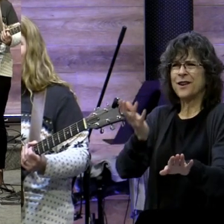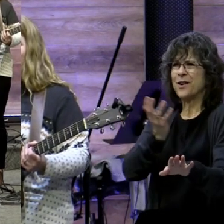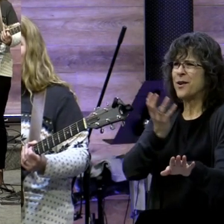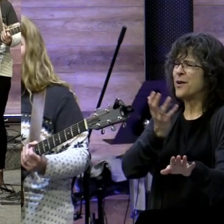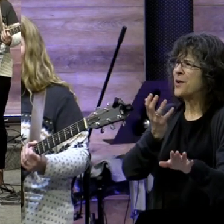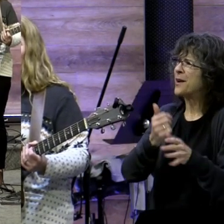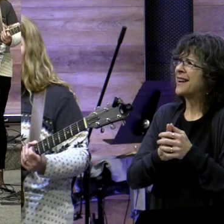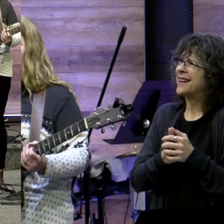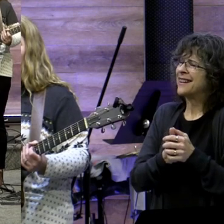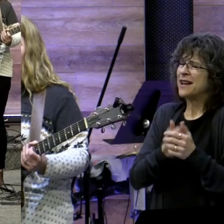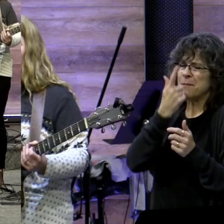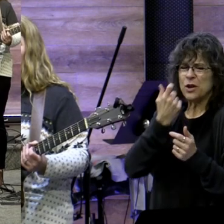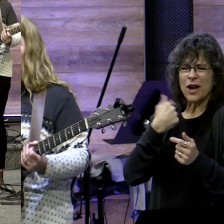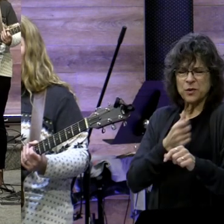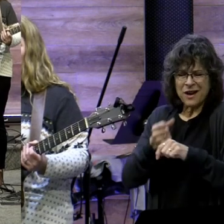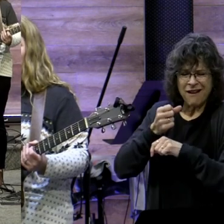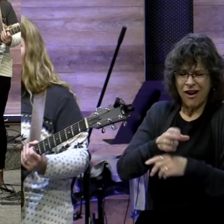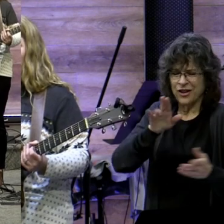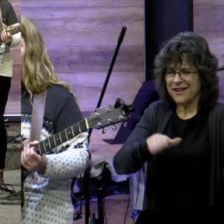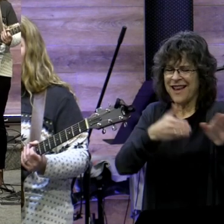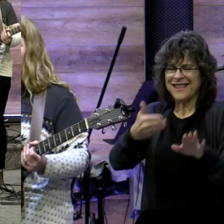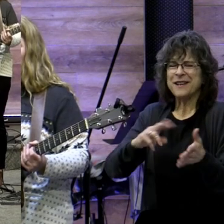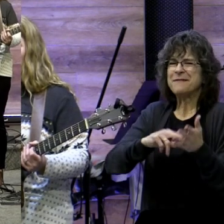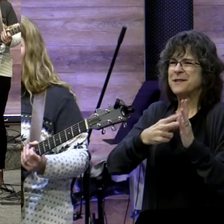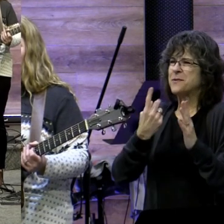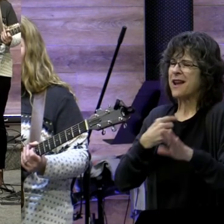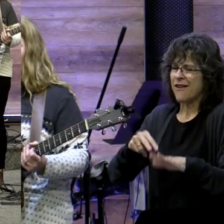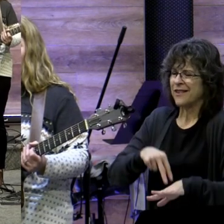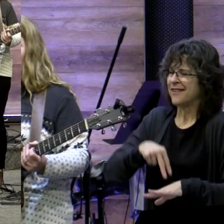And because of that, we can have newness of life